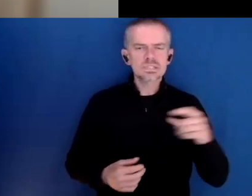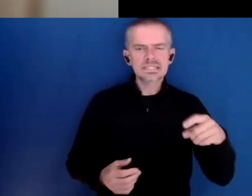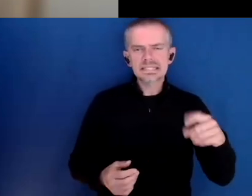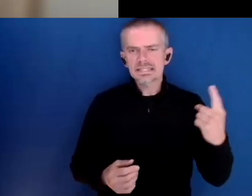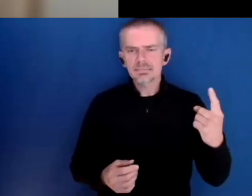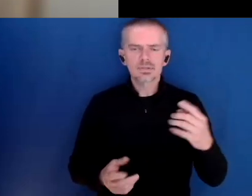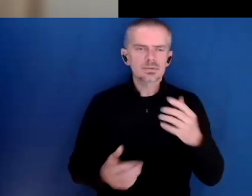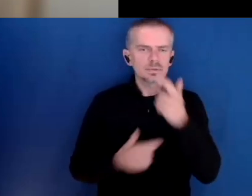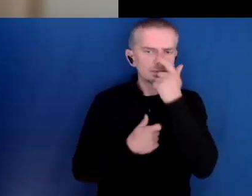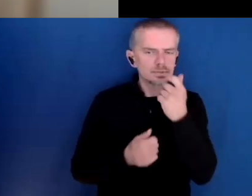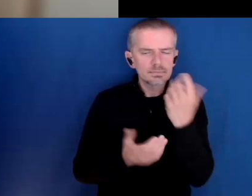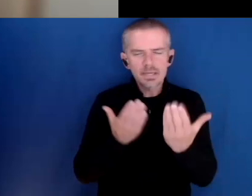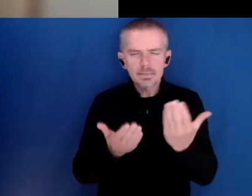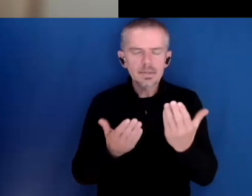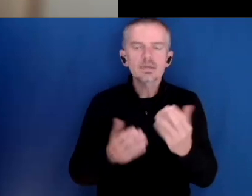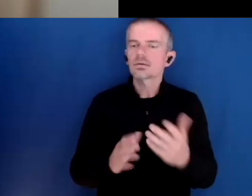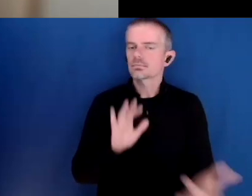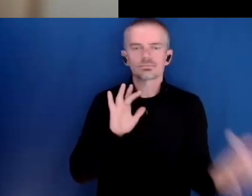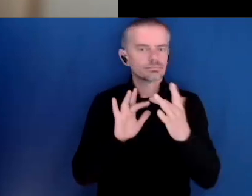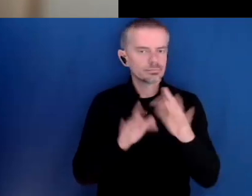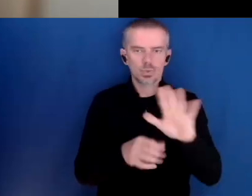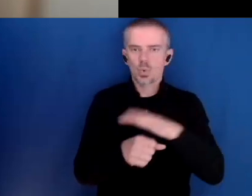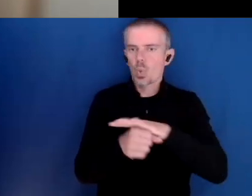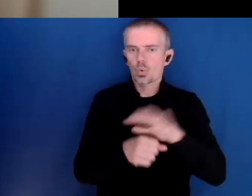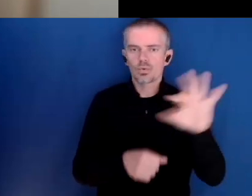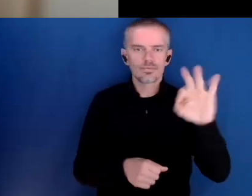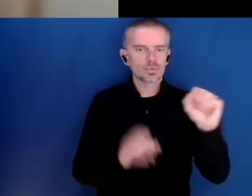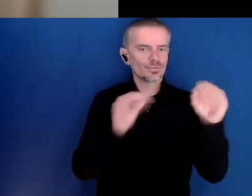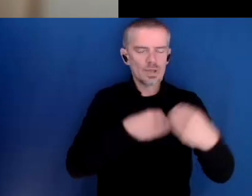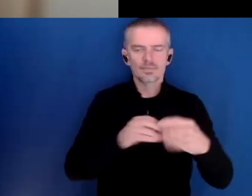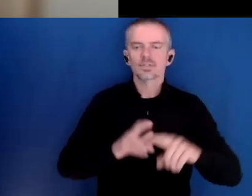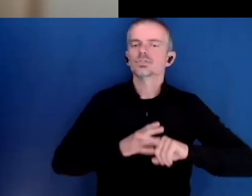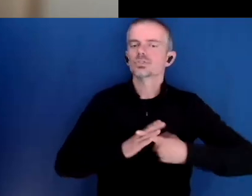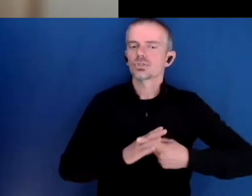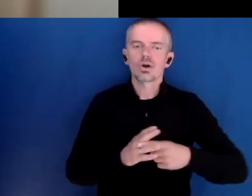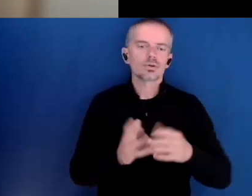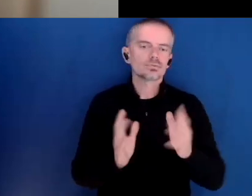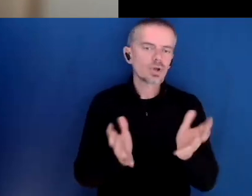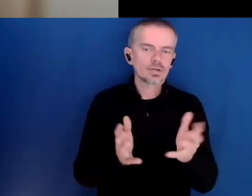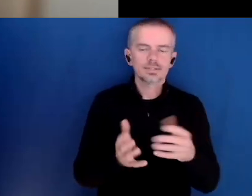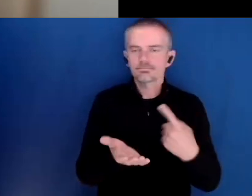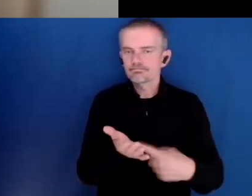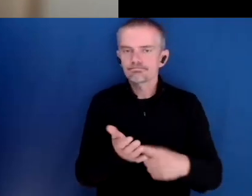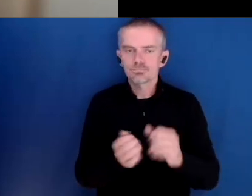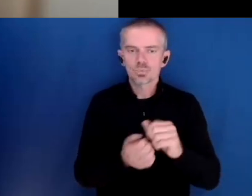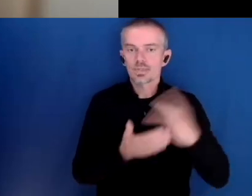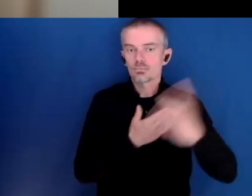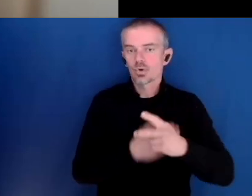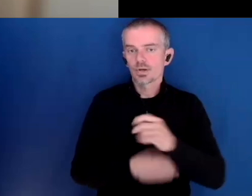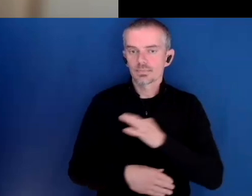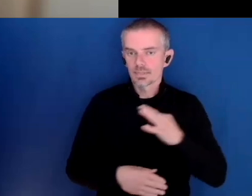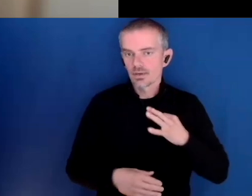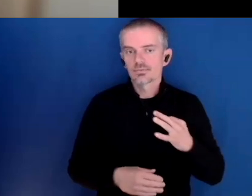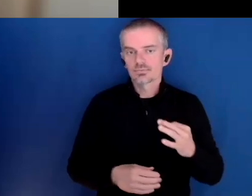your local Forest Service office and start the conversations there with the program staff and the GNA staff